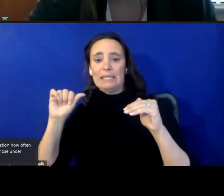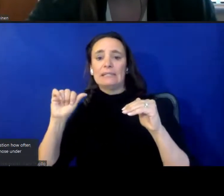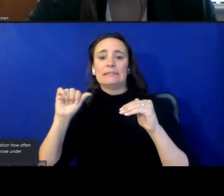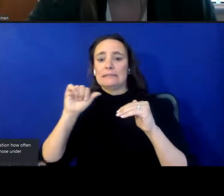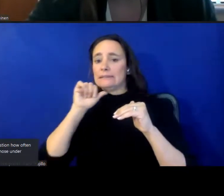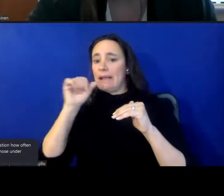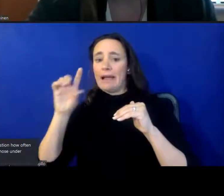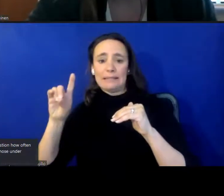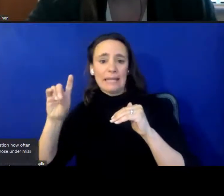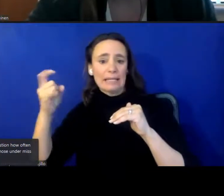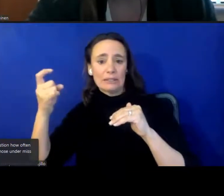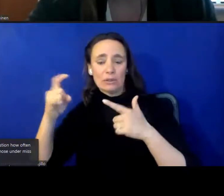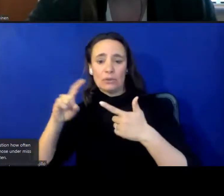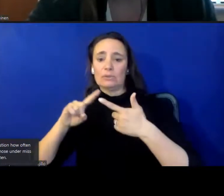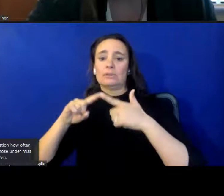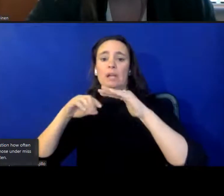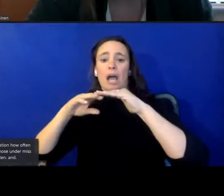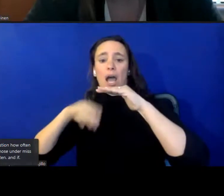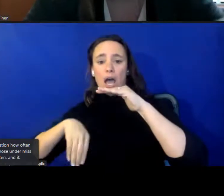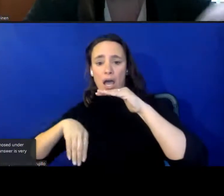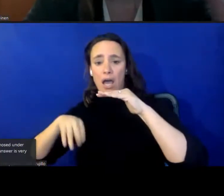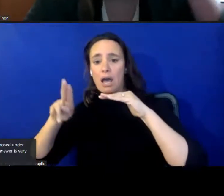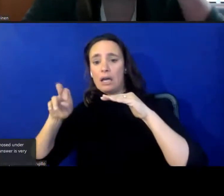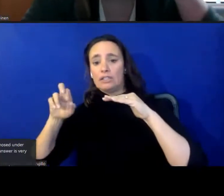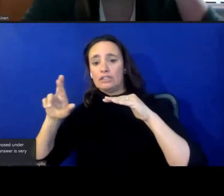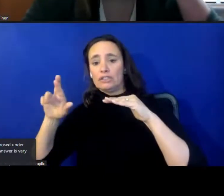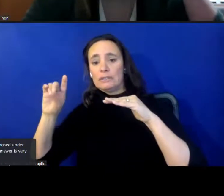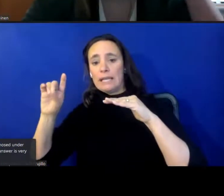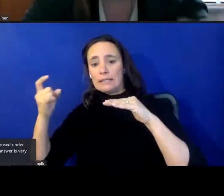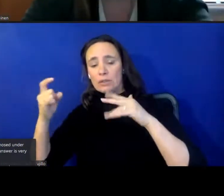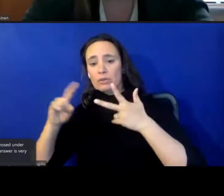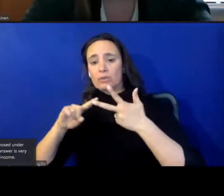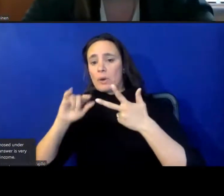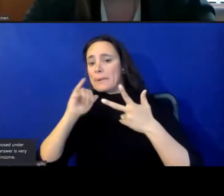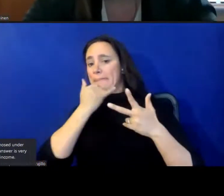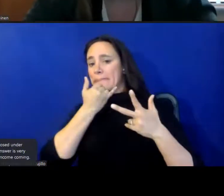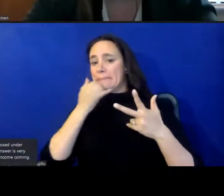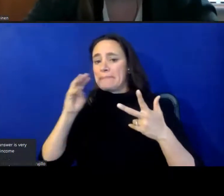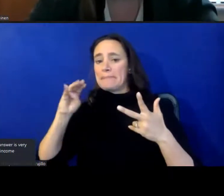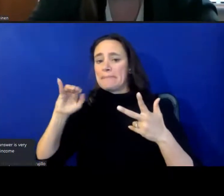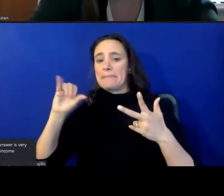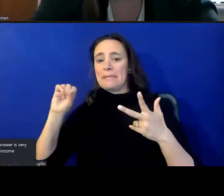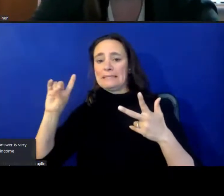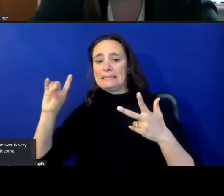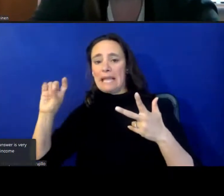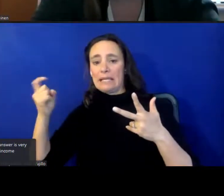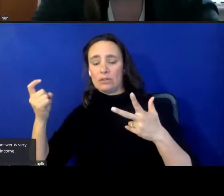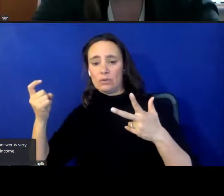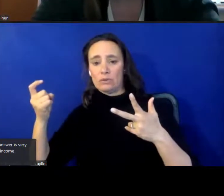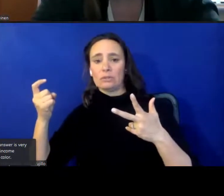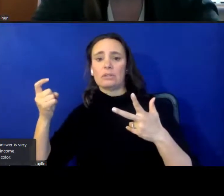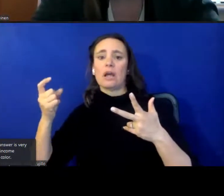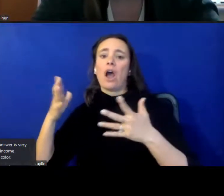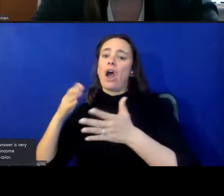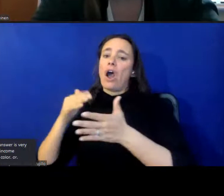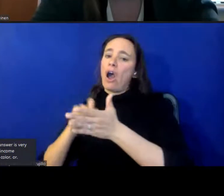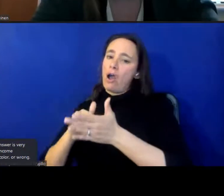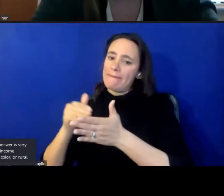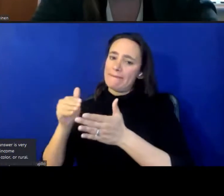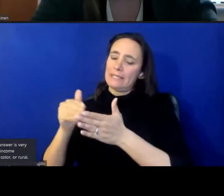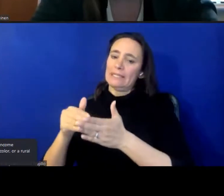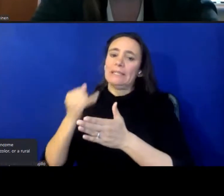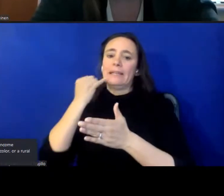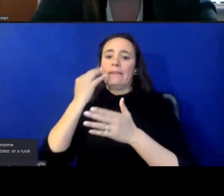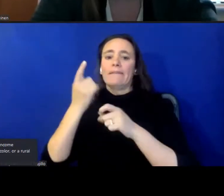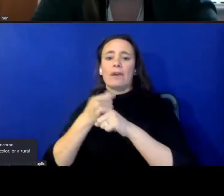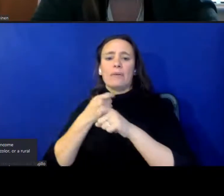the answer is very often. And if you're from a low-income community or a community of color or a rural